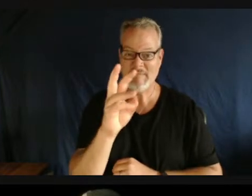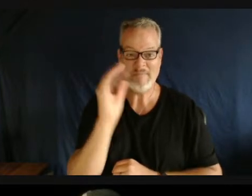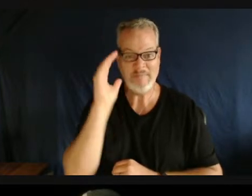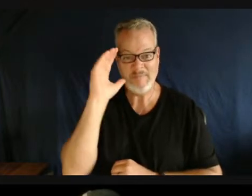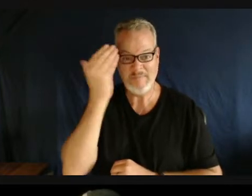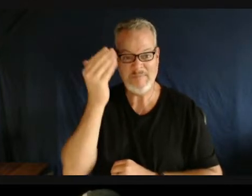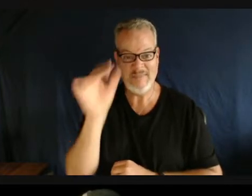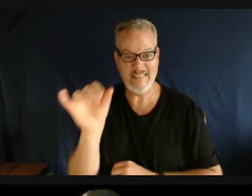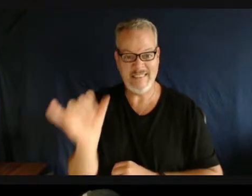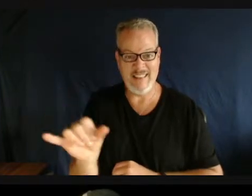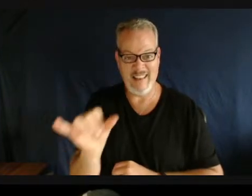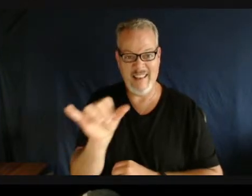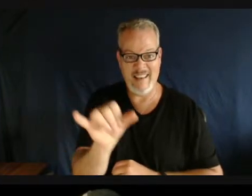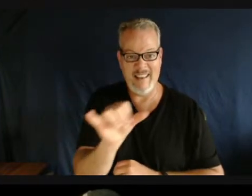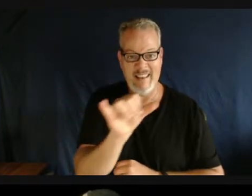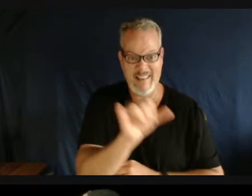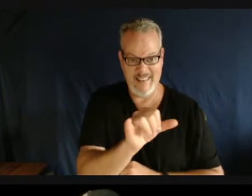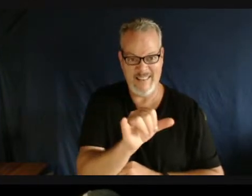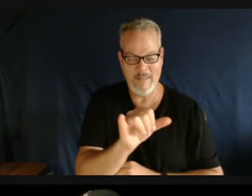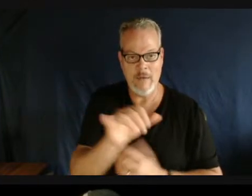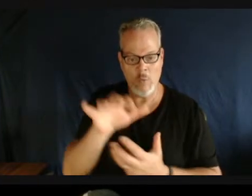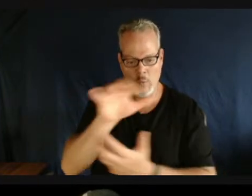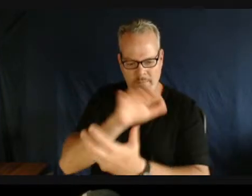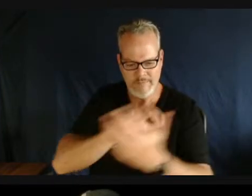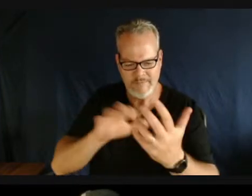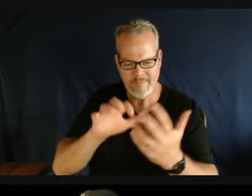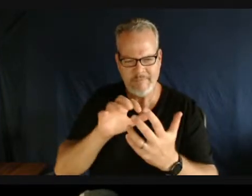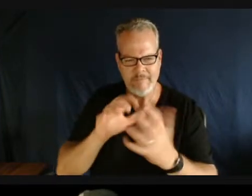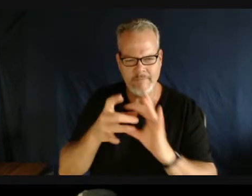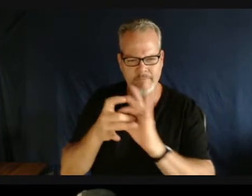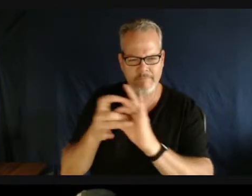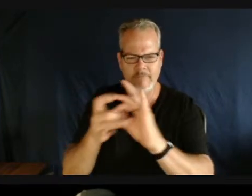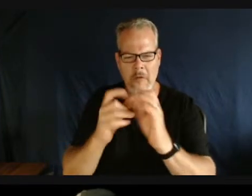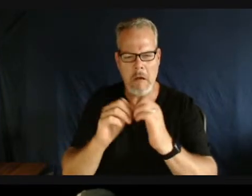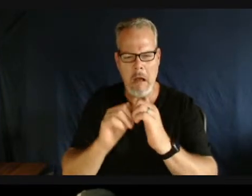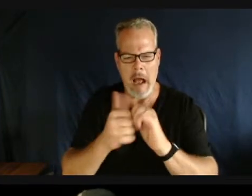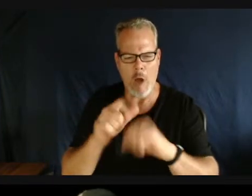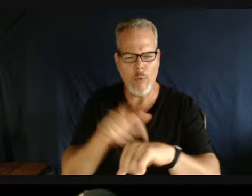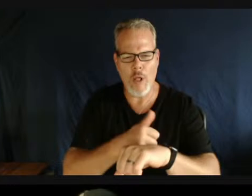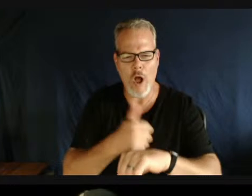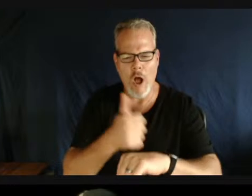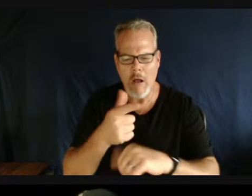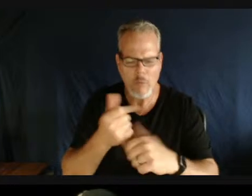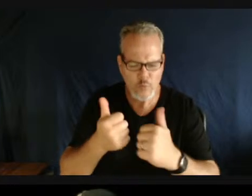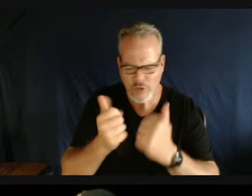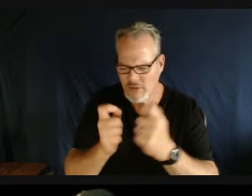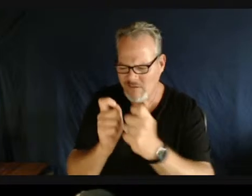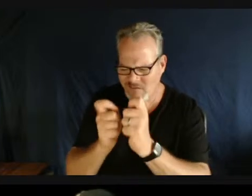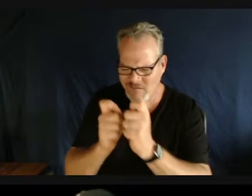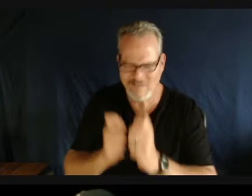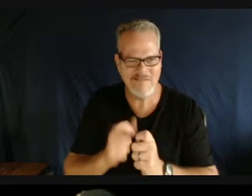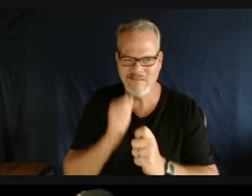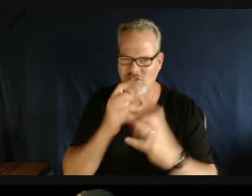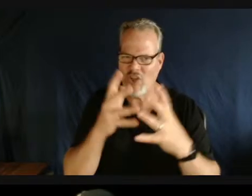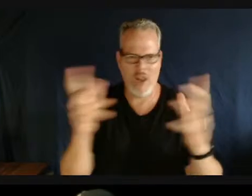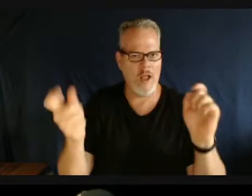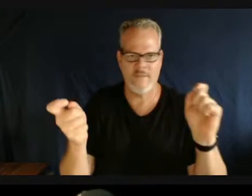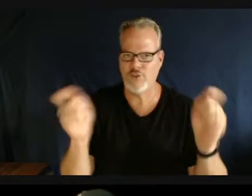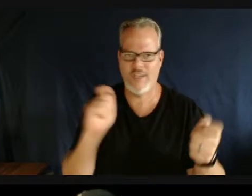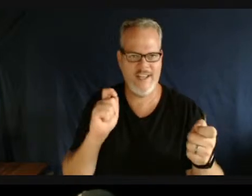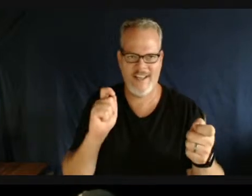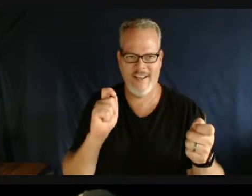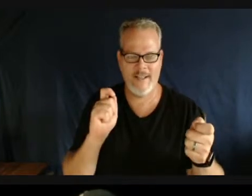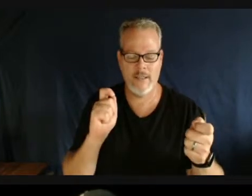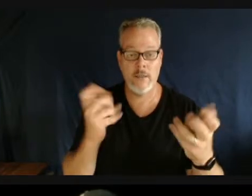them, as far as how long was lava leaving the vent area. You can add some of this other activity as well, and it doesn't change it too much here either, right? What